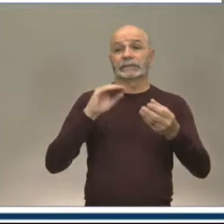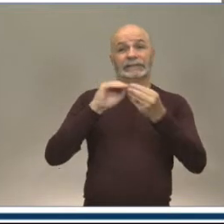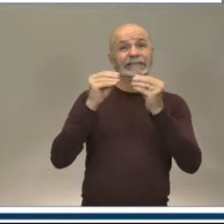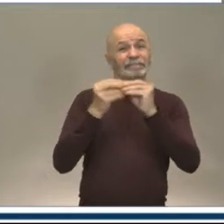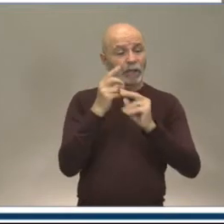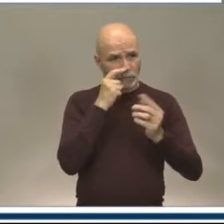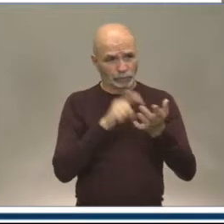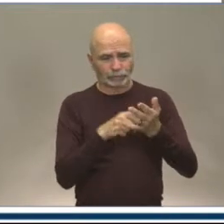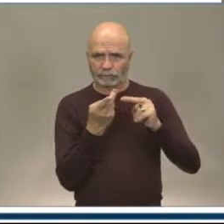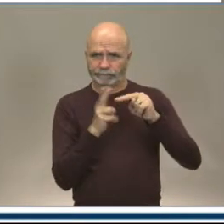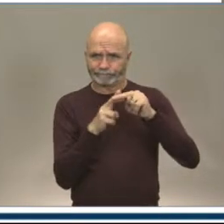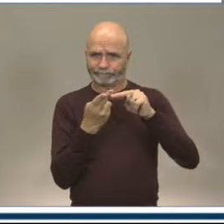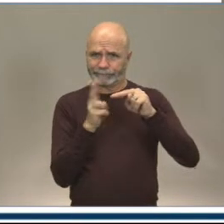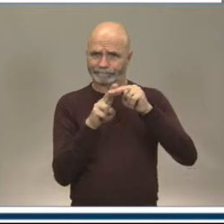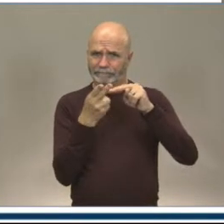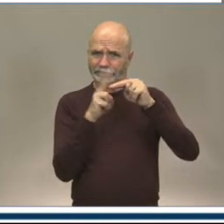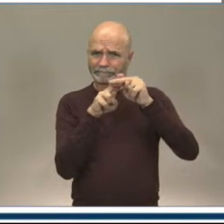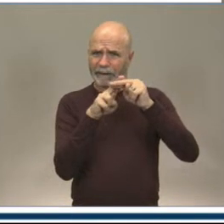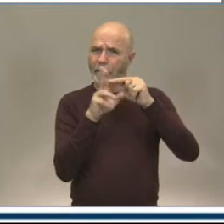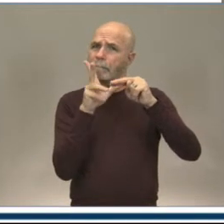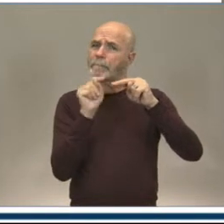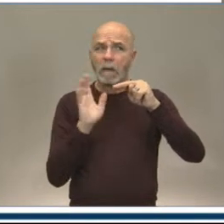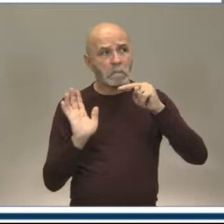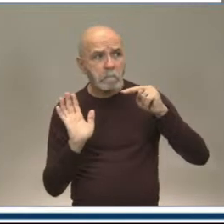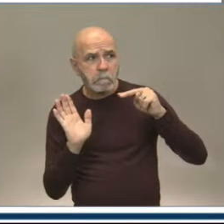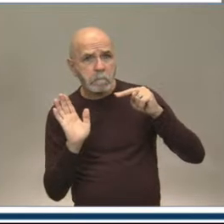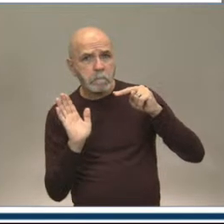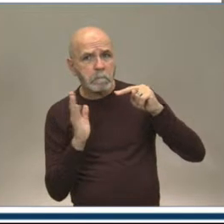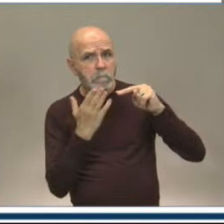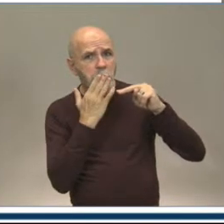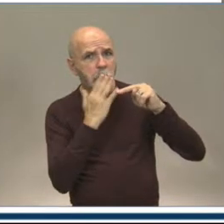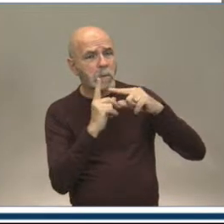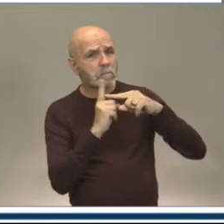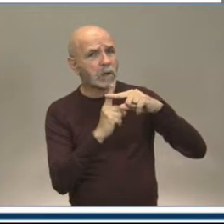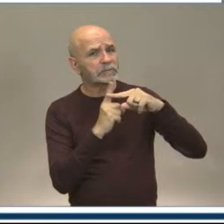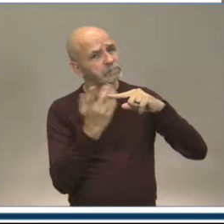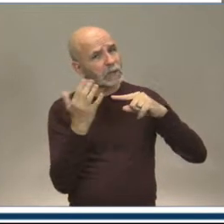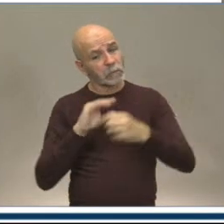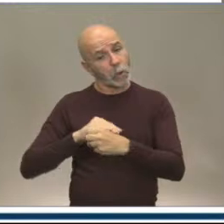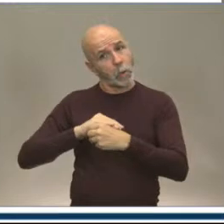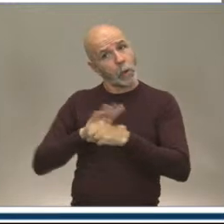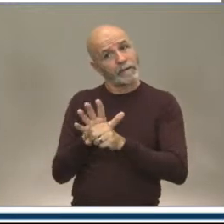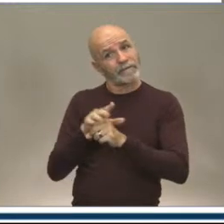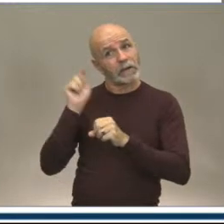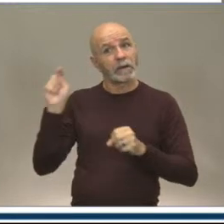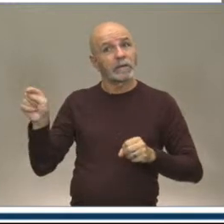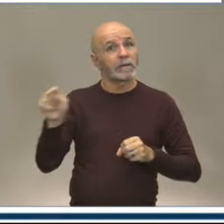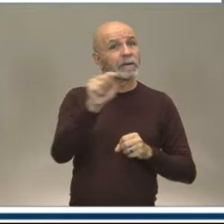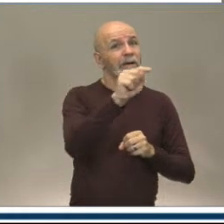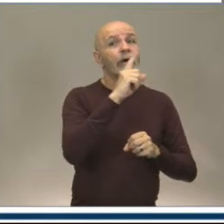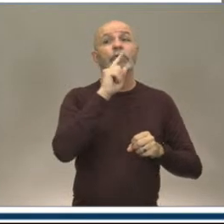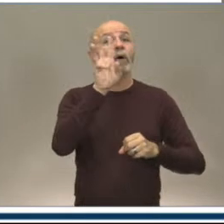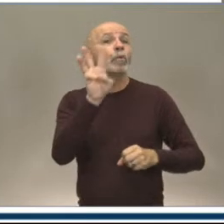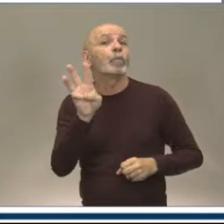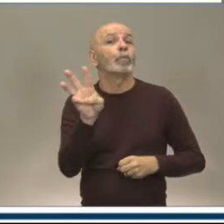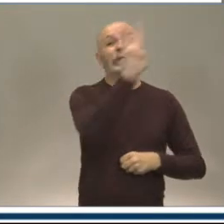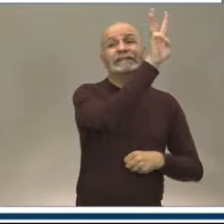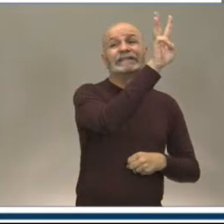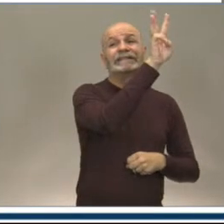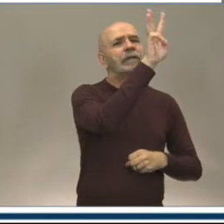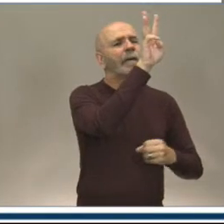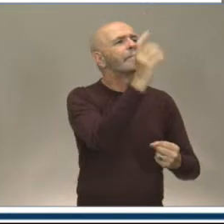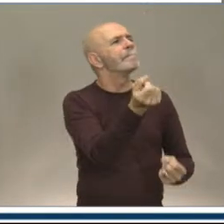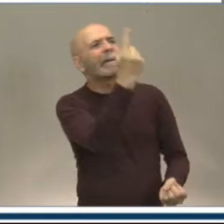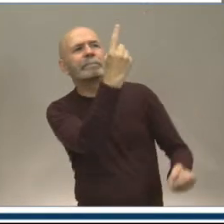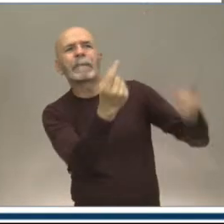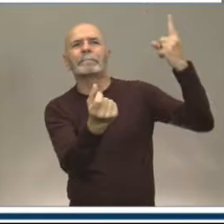very positive signs. The epidemiology is stabilizing in the western zone. There are still some sporadic cases, but we have a